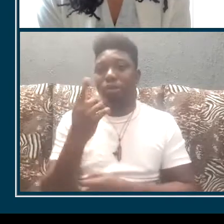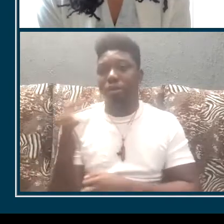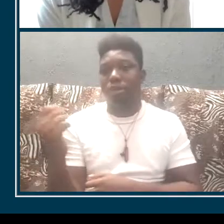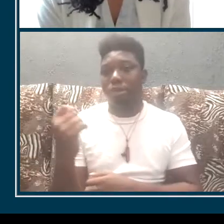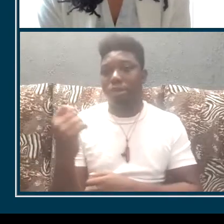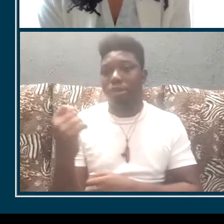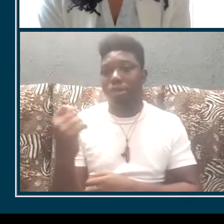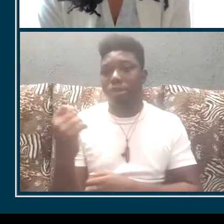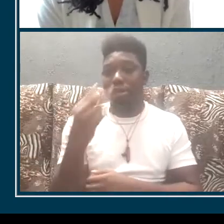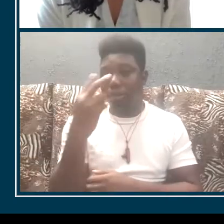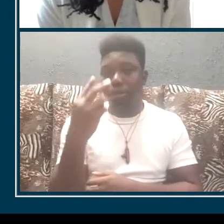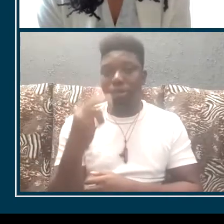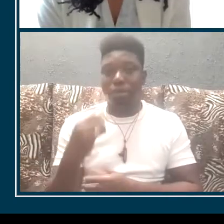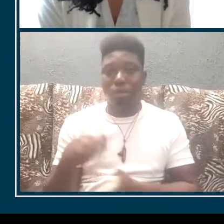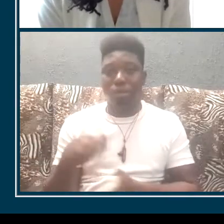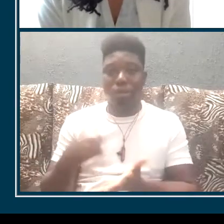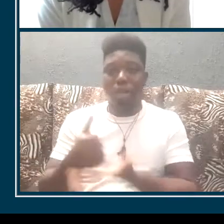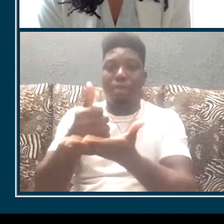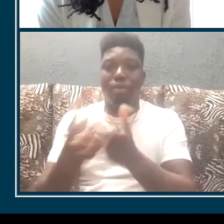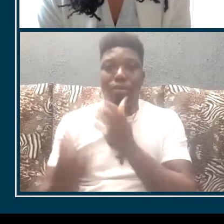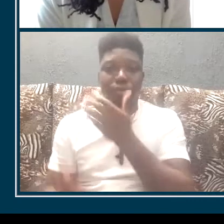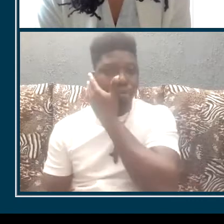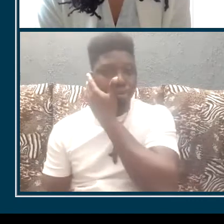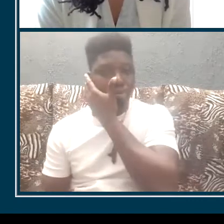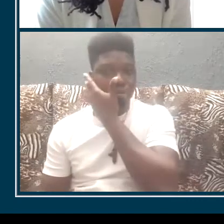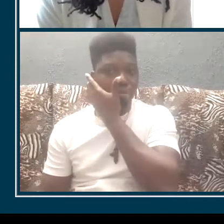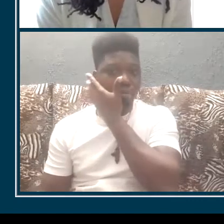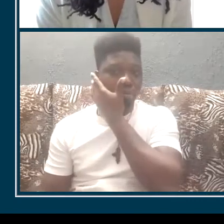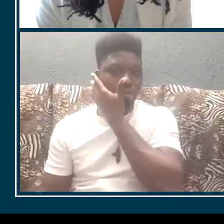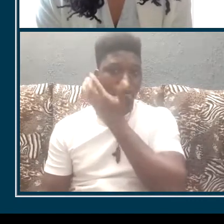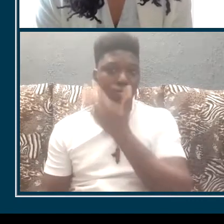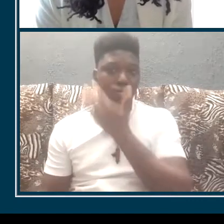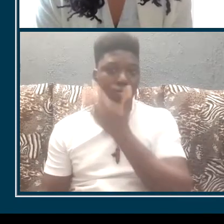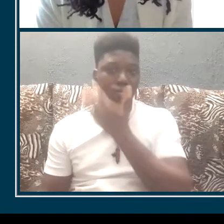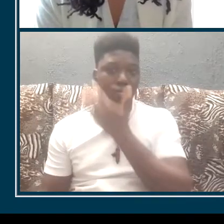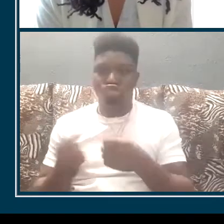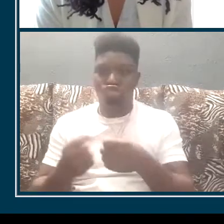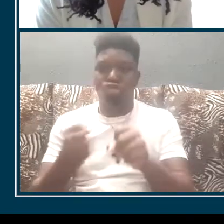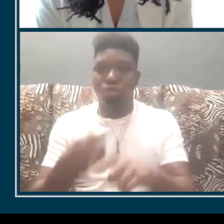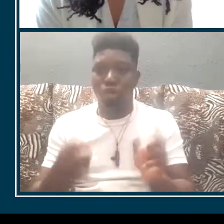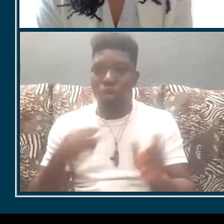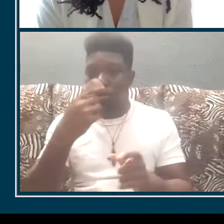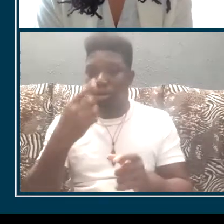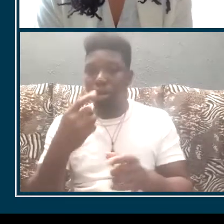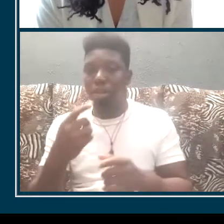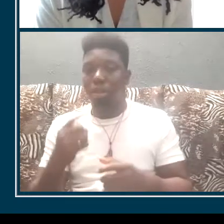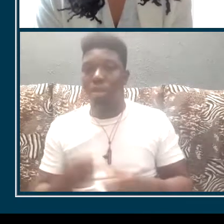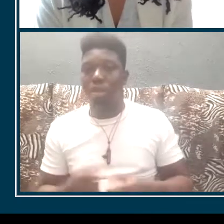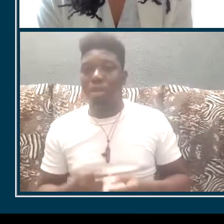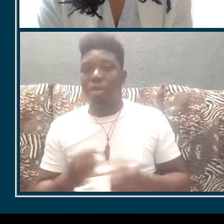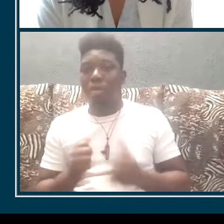the old lady across the street, and after she gets across the street, she says, "But I wanted to go over there, the other direction." And so the idea